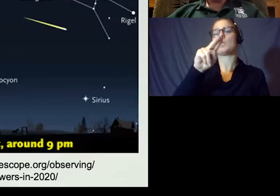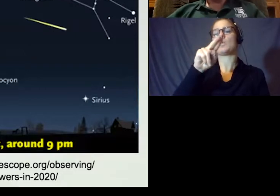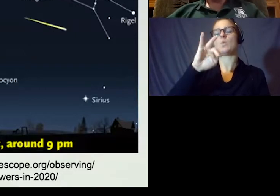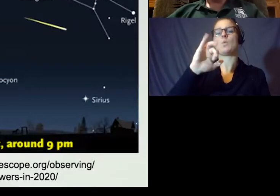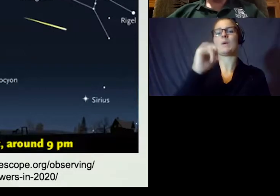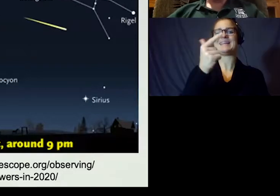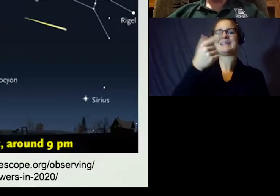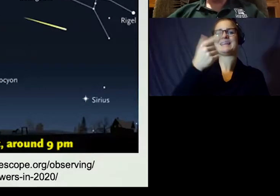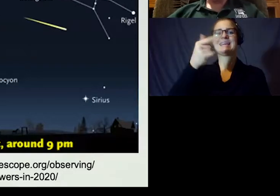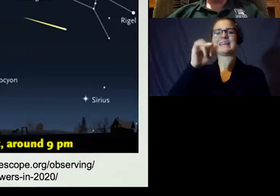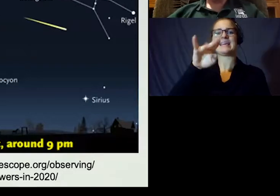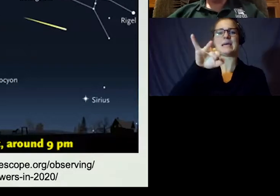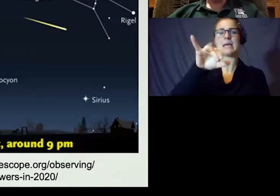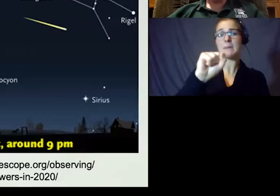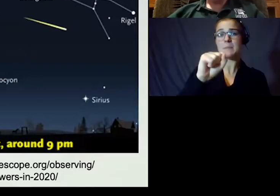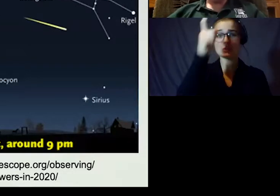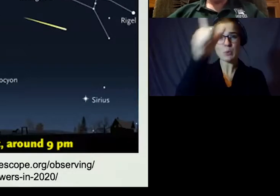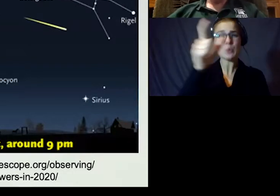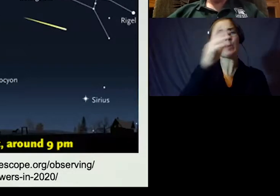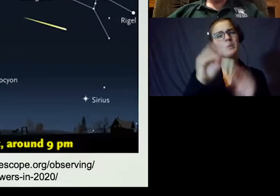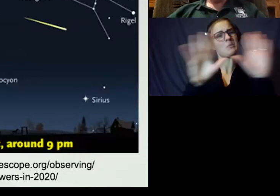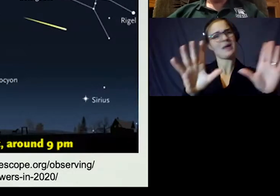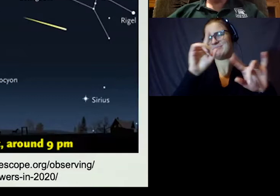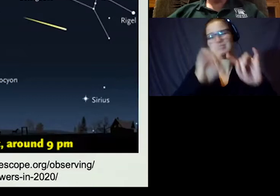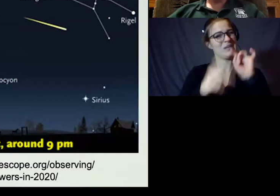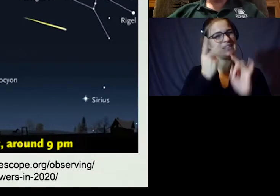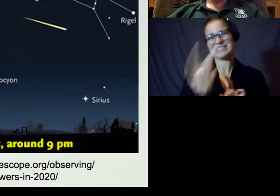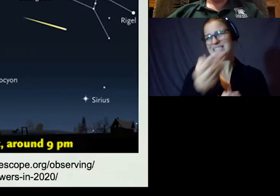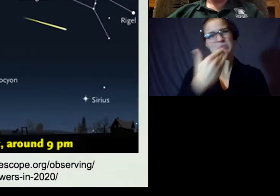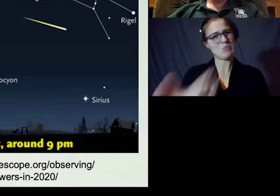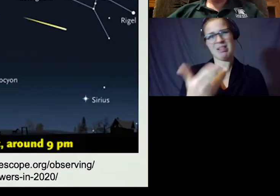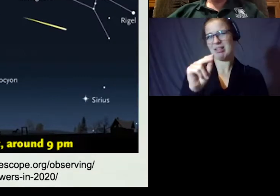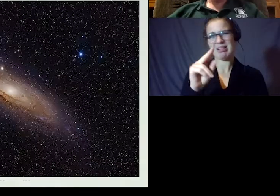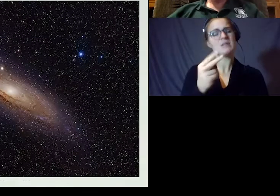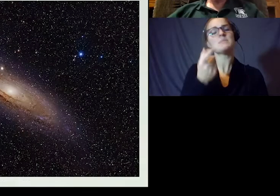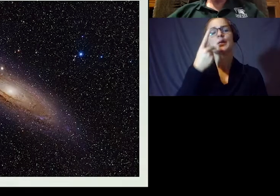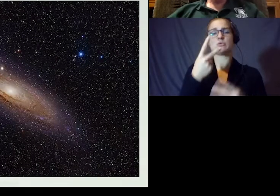fairly bright and will interfere. You won't see the faintest meteors. So two good opportunities.